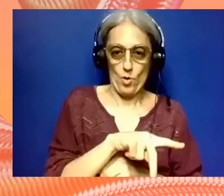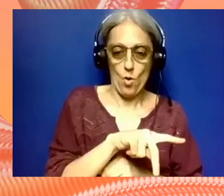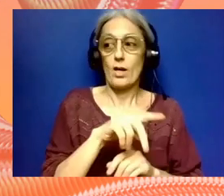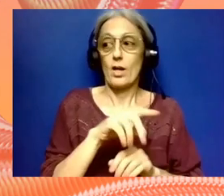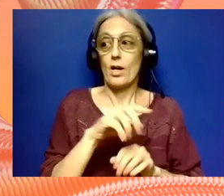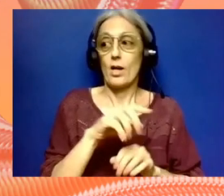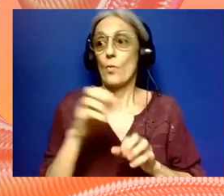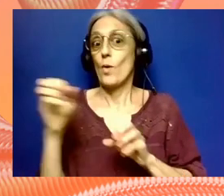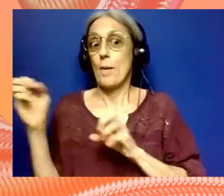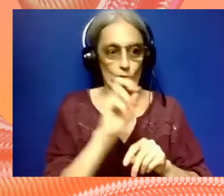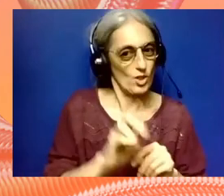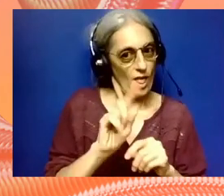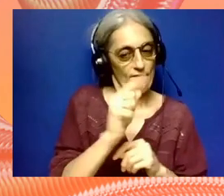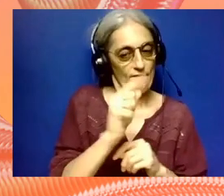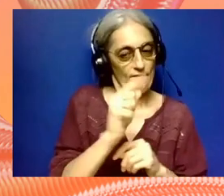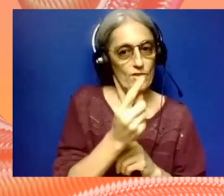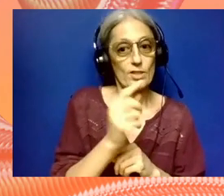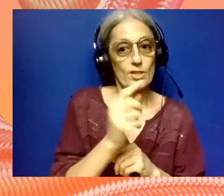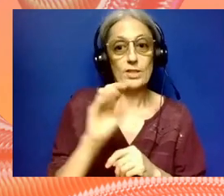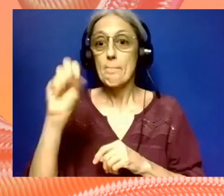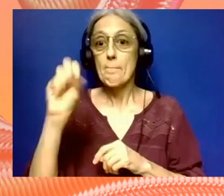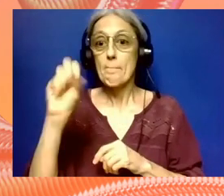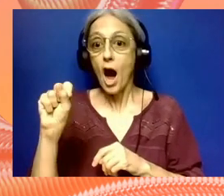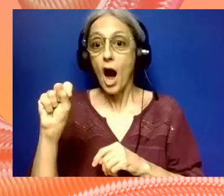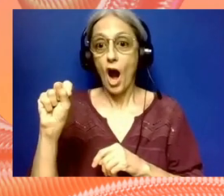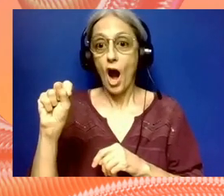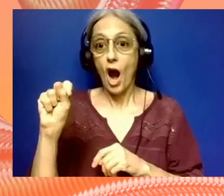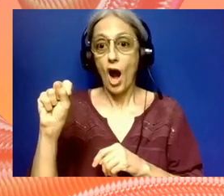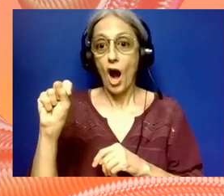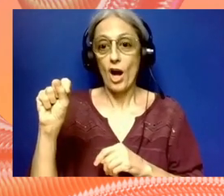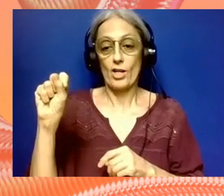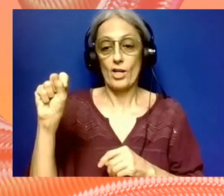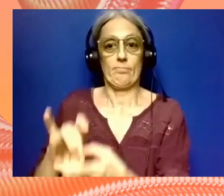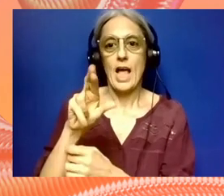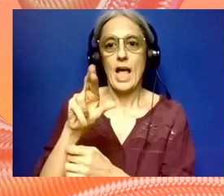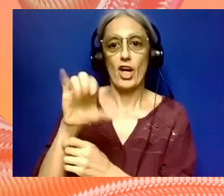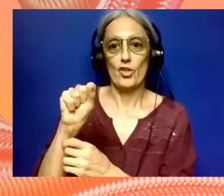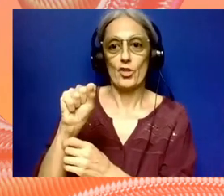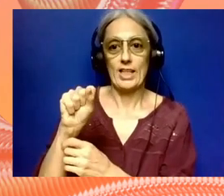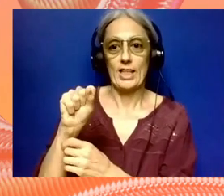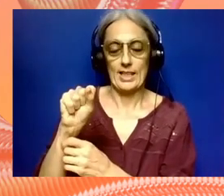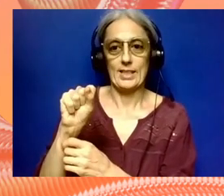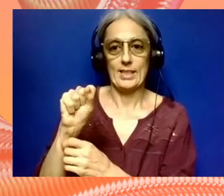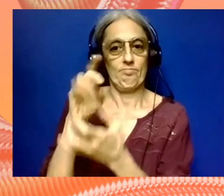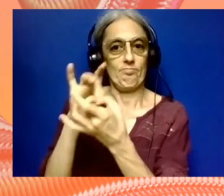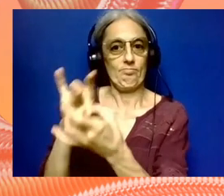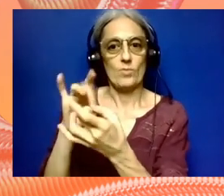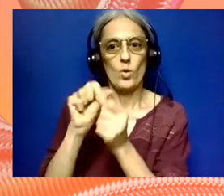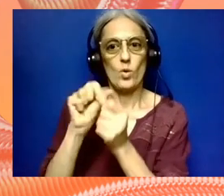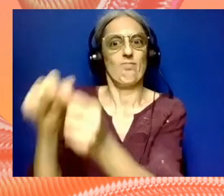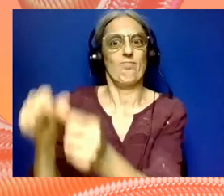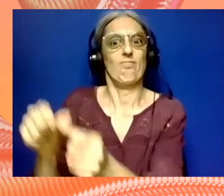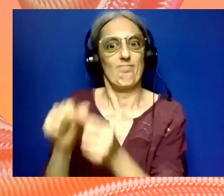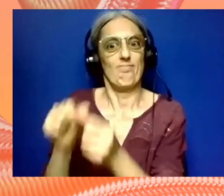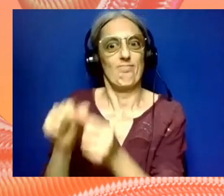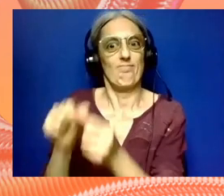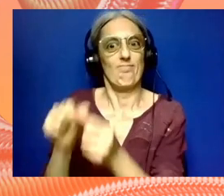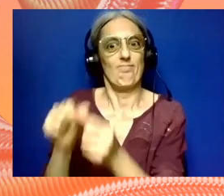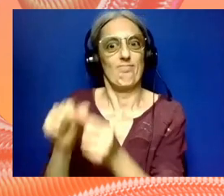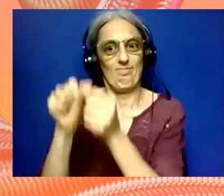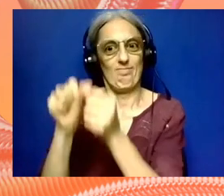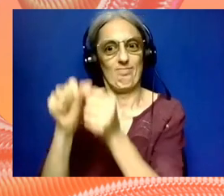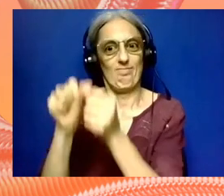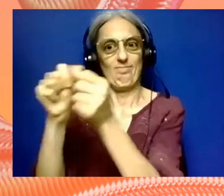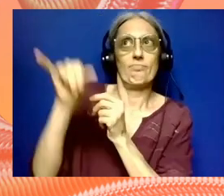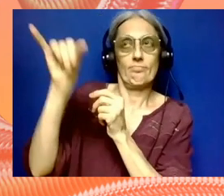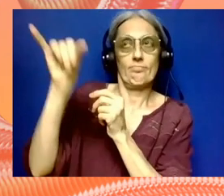Mars is in Aries and will be in Aries for a very, very long time this year. Basically. Yeah. Yeah.